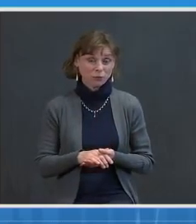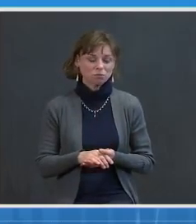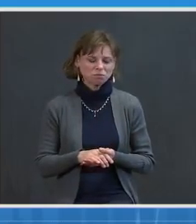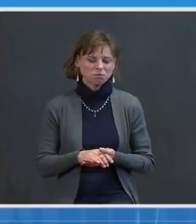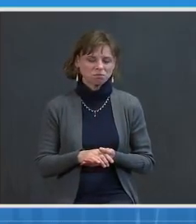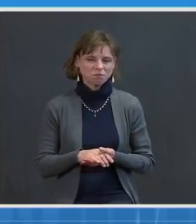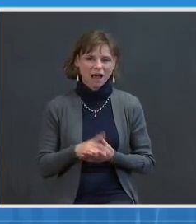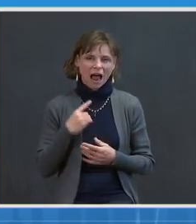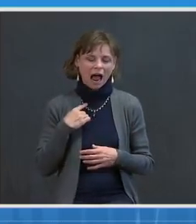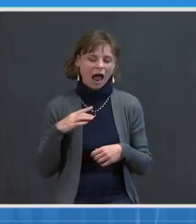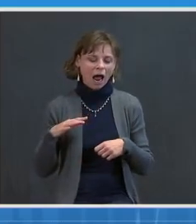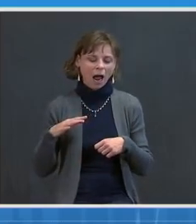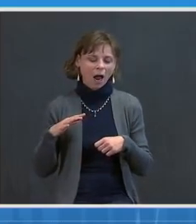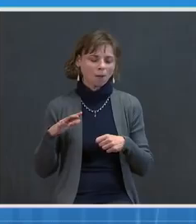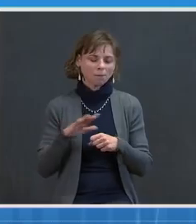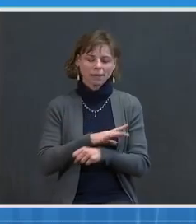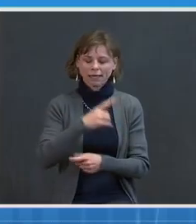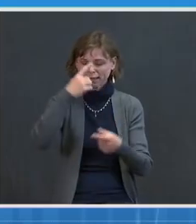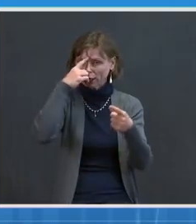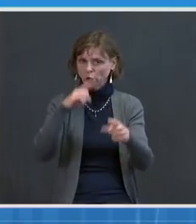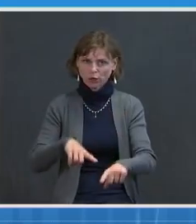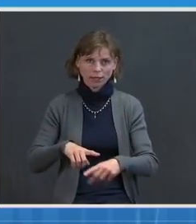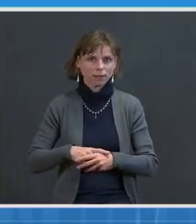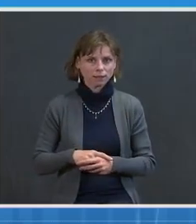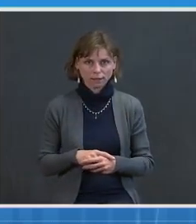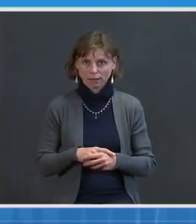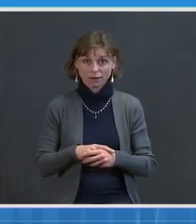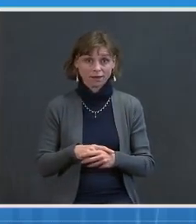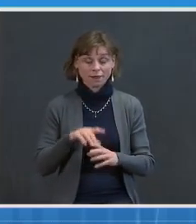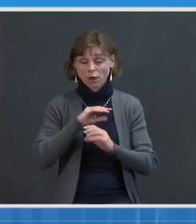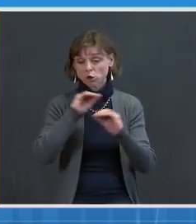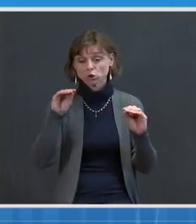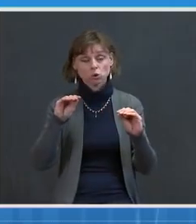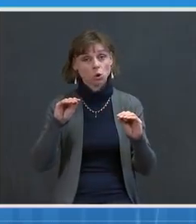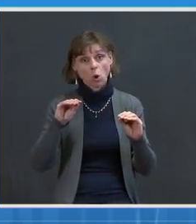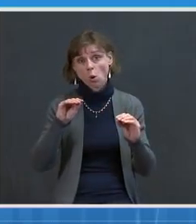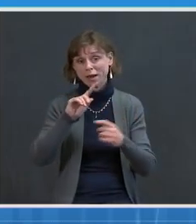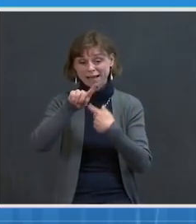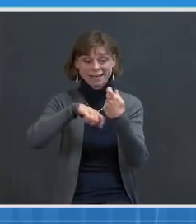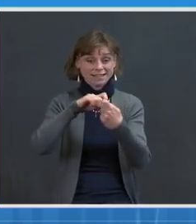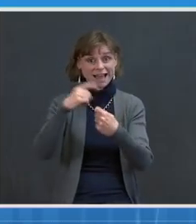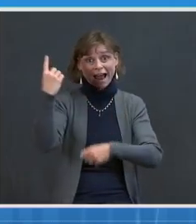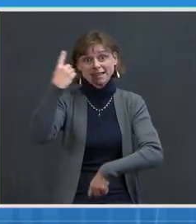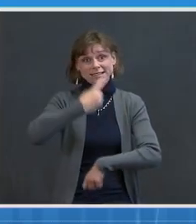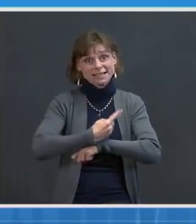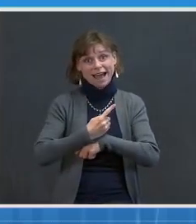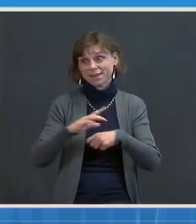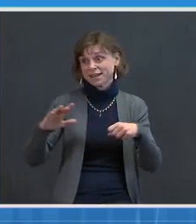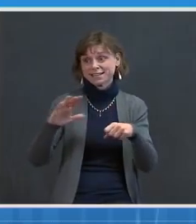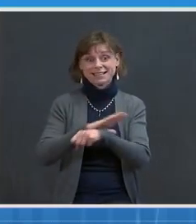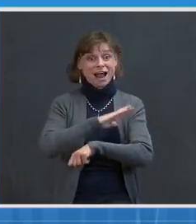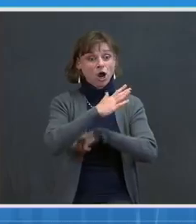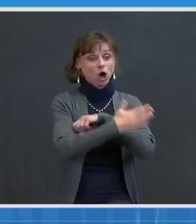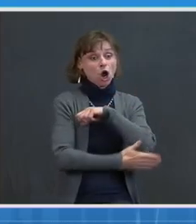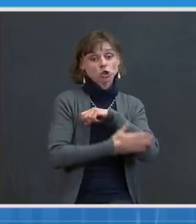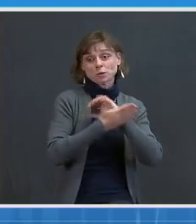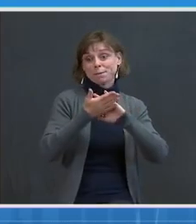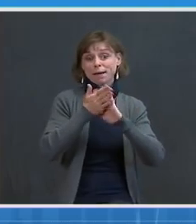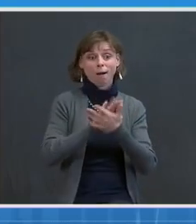with the premise of your question, which is that there is not a magic date where the entire country moves from